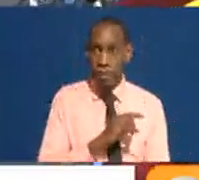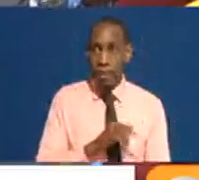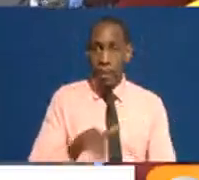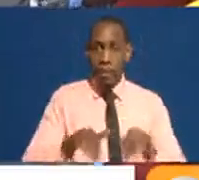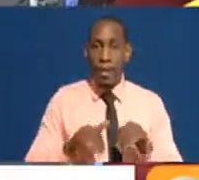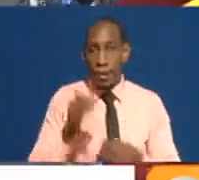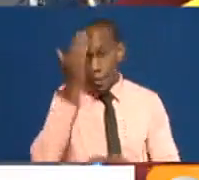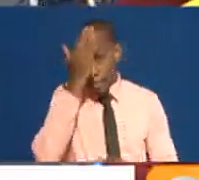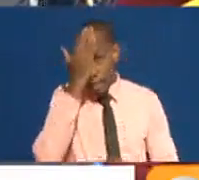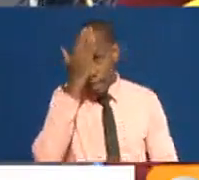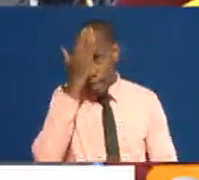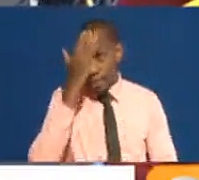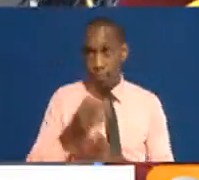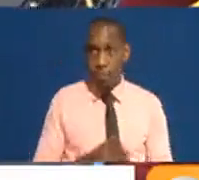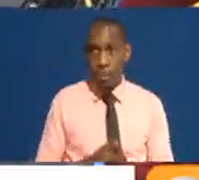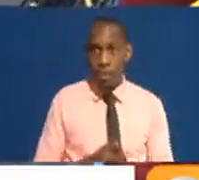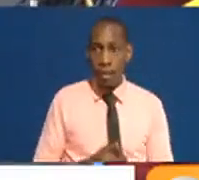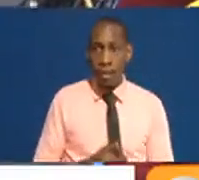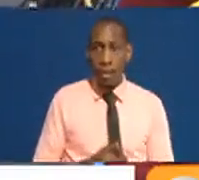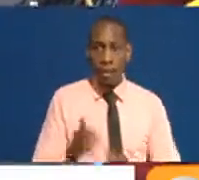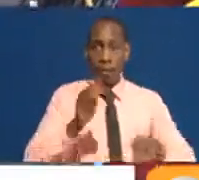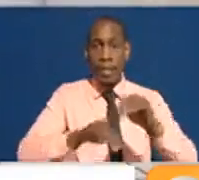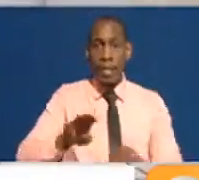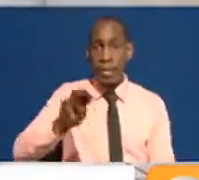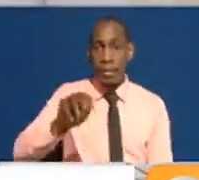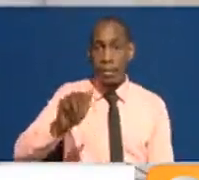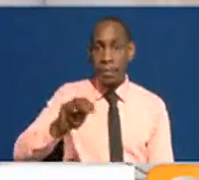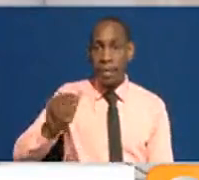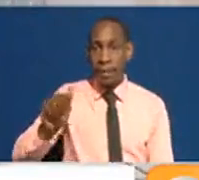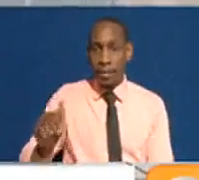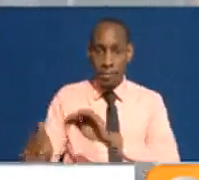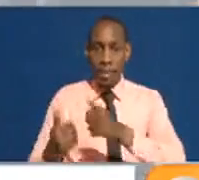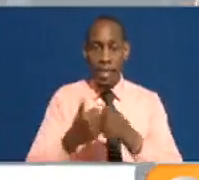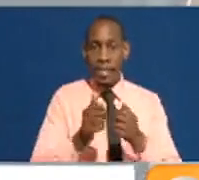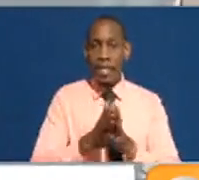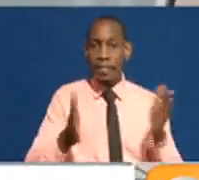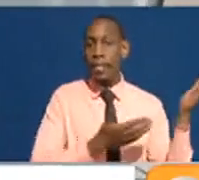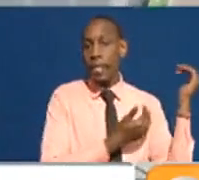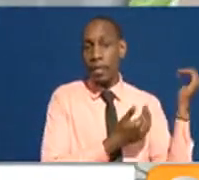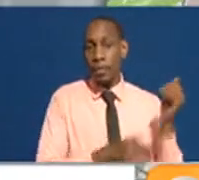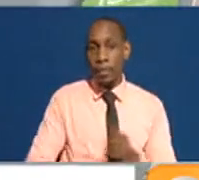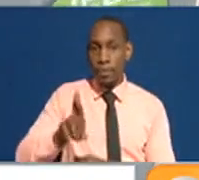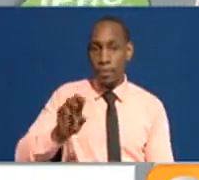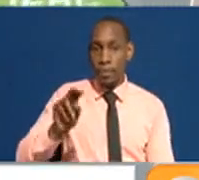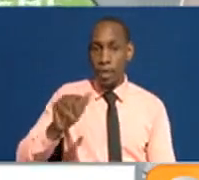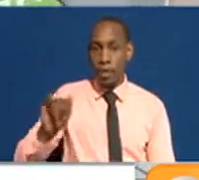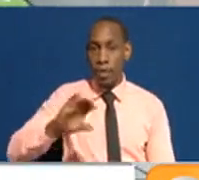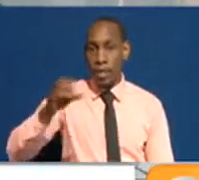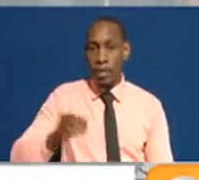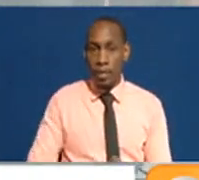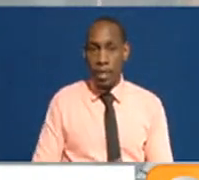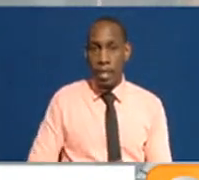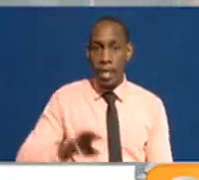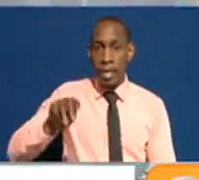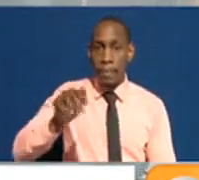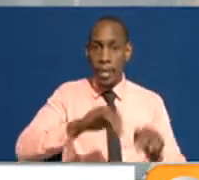Mnagoja Jumatatu. Mnachagua mamba. A titanic battle is expected in the Rongai constituency MP